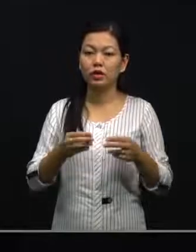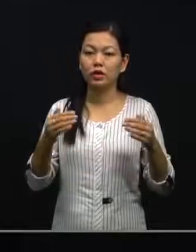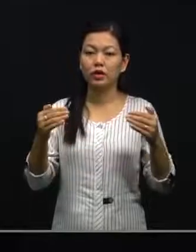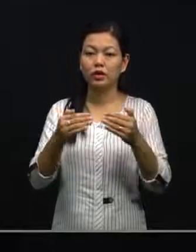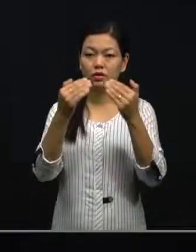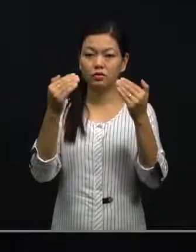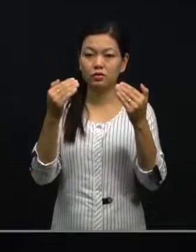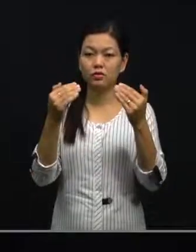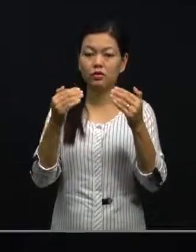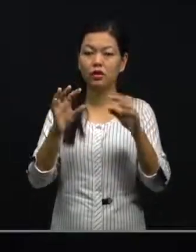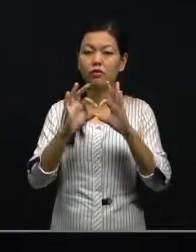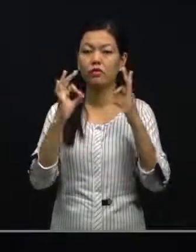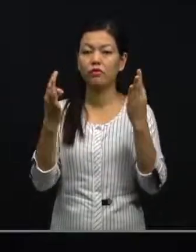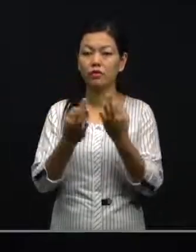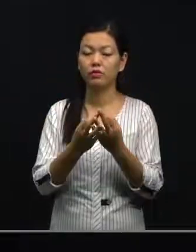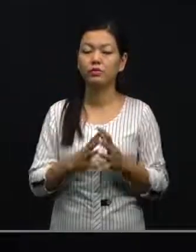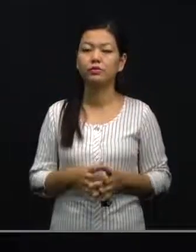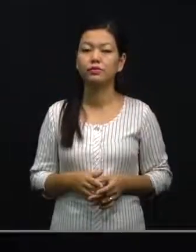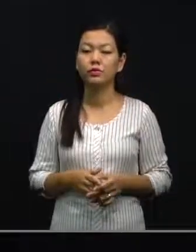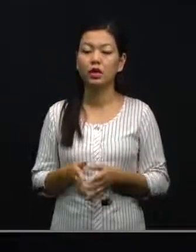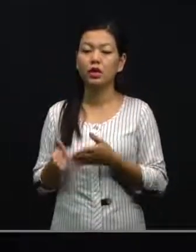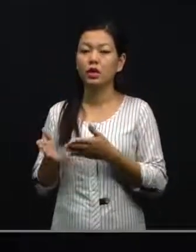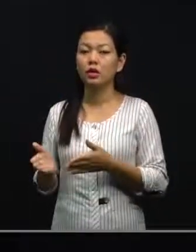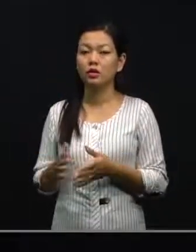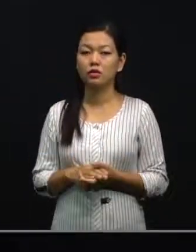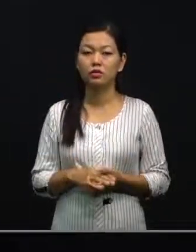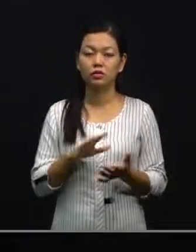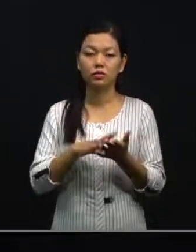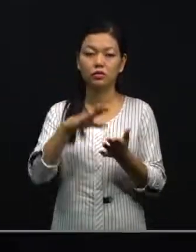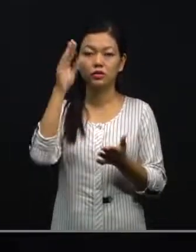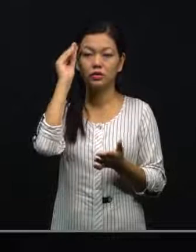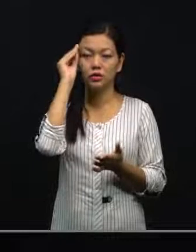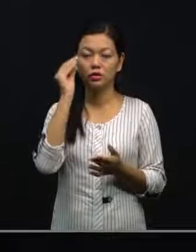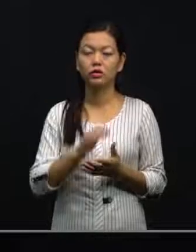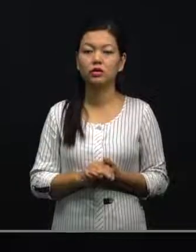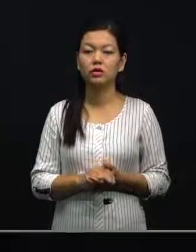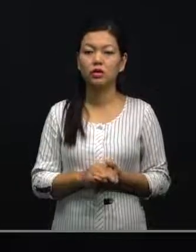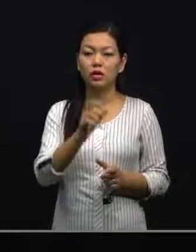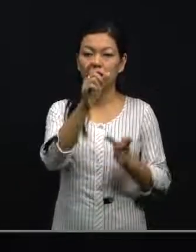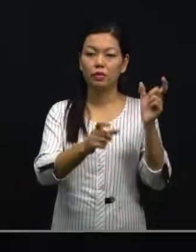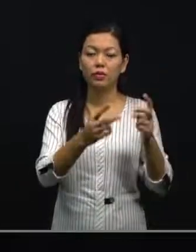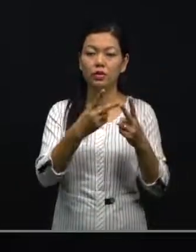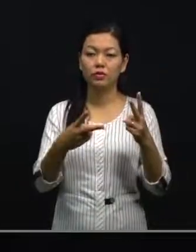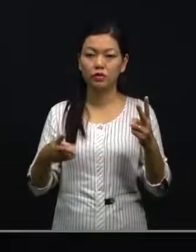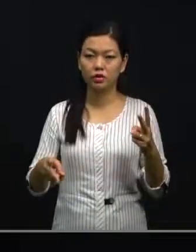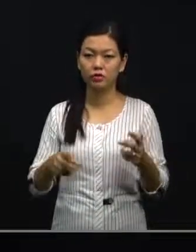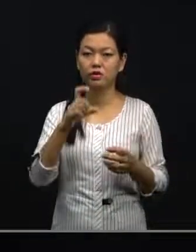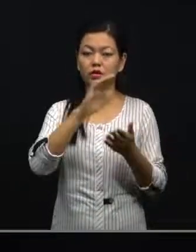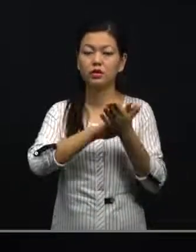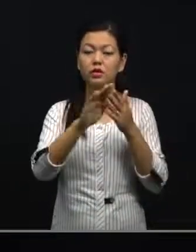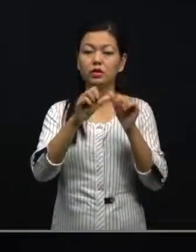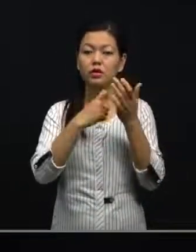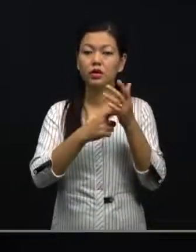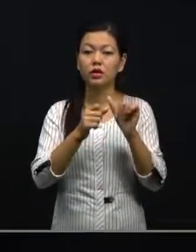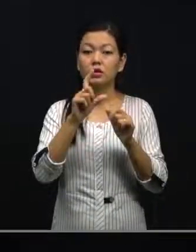a modern family. Now we are going to take a look at specific characters here. Take the example of Mr. Hiram